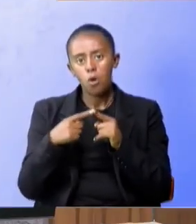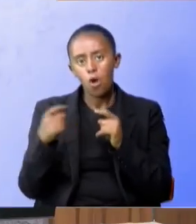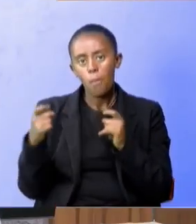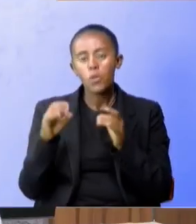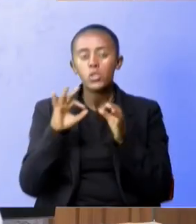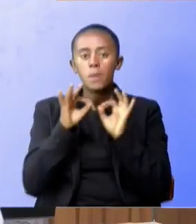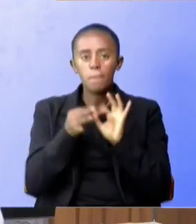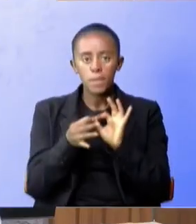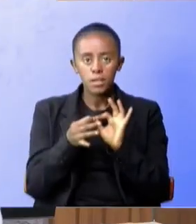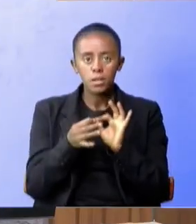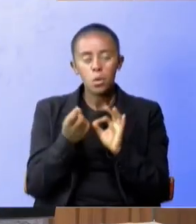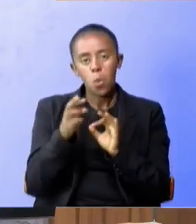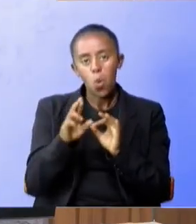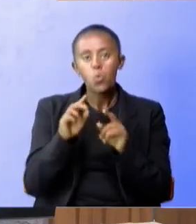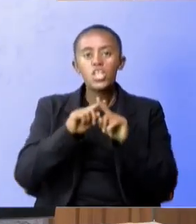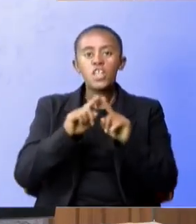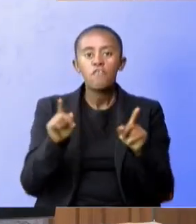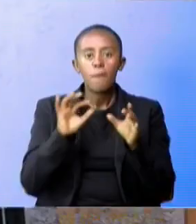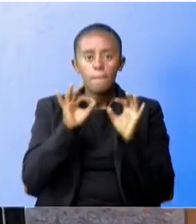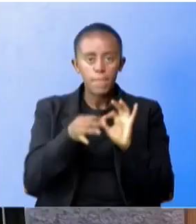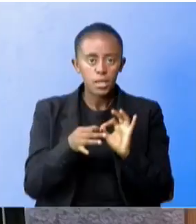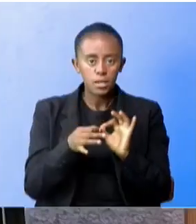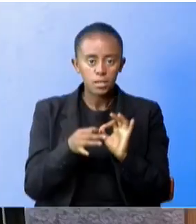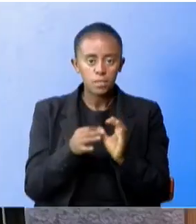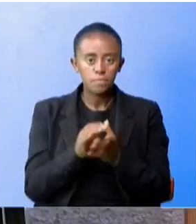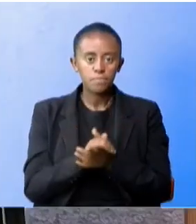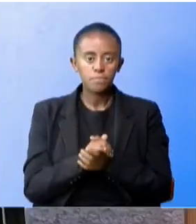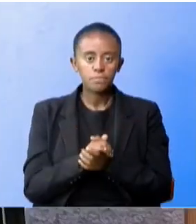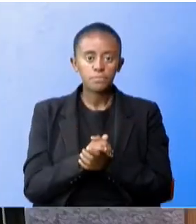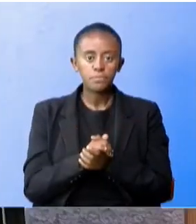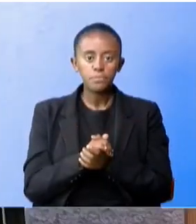opposite meaning or different meaning. So,